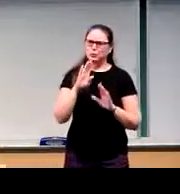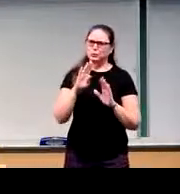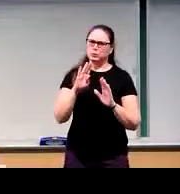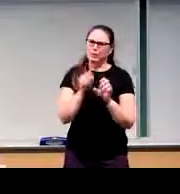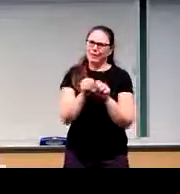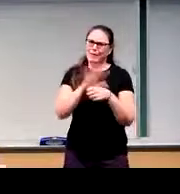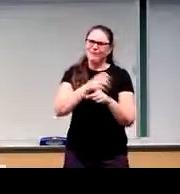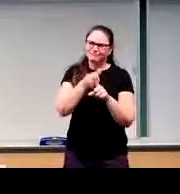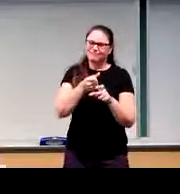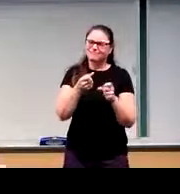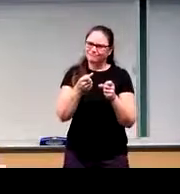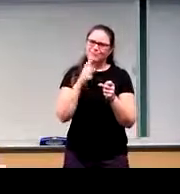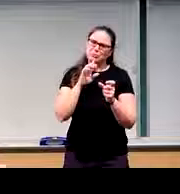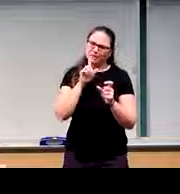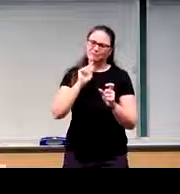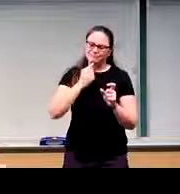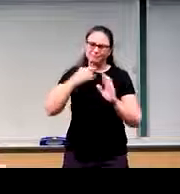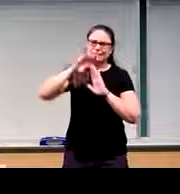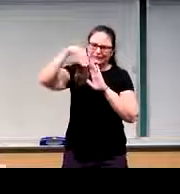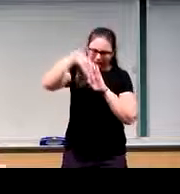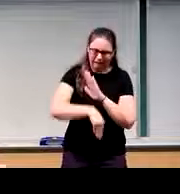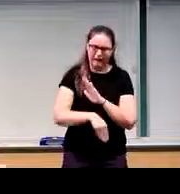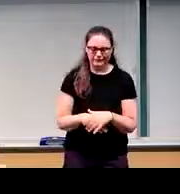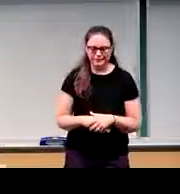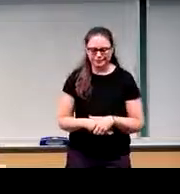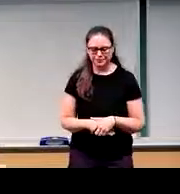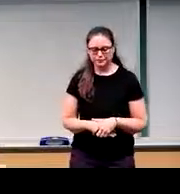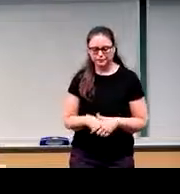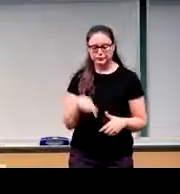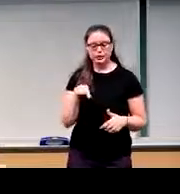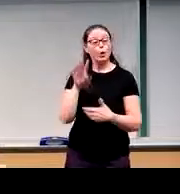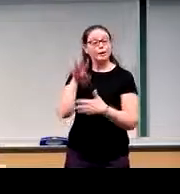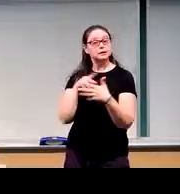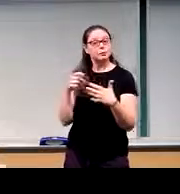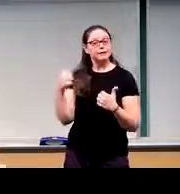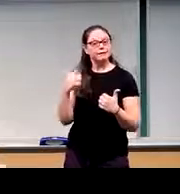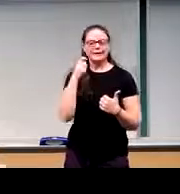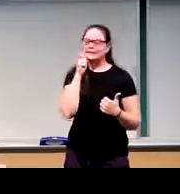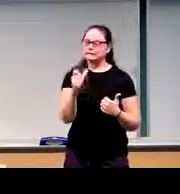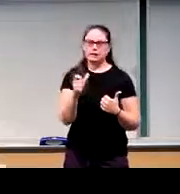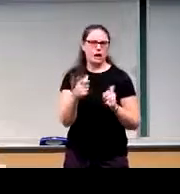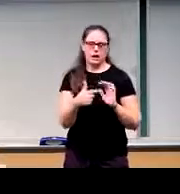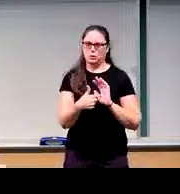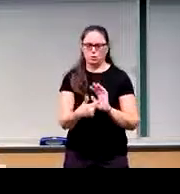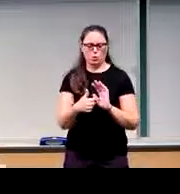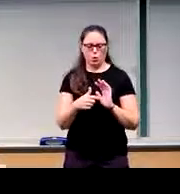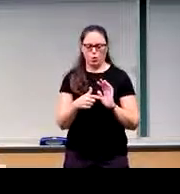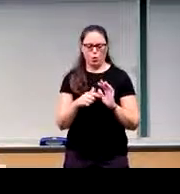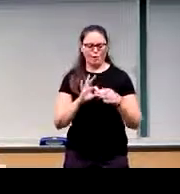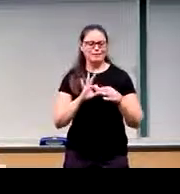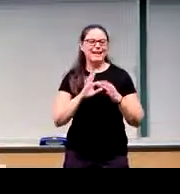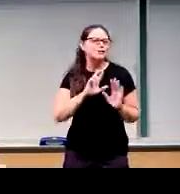pandemic. So finally, this graph does not depict a relationship